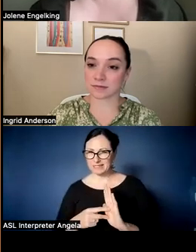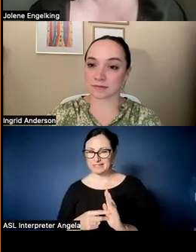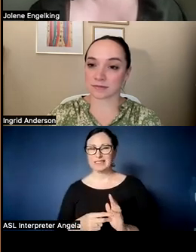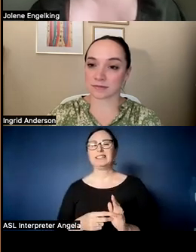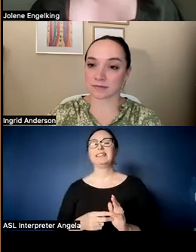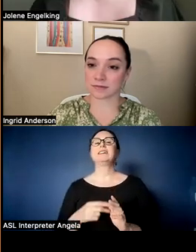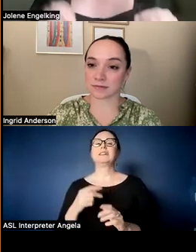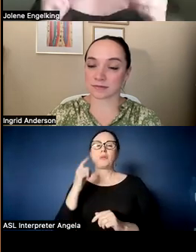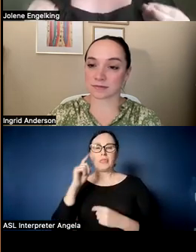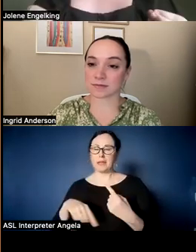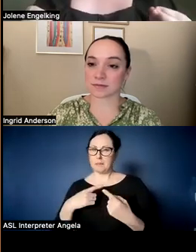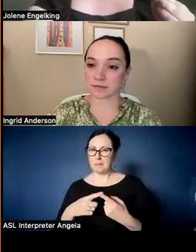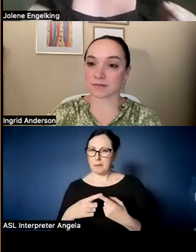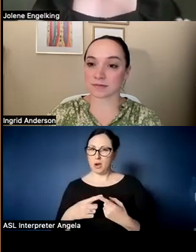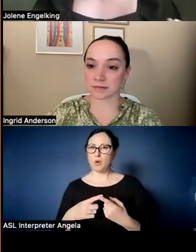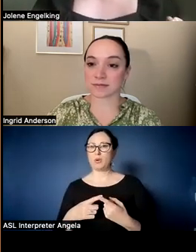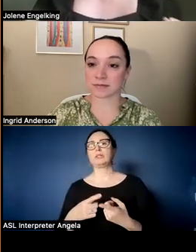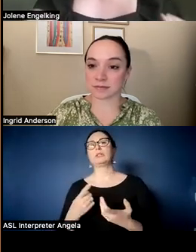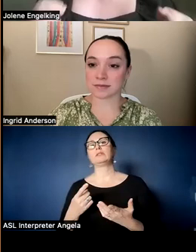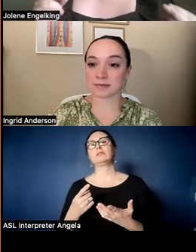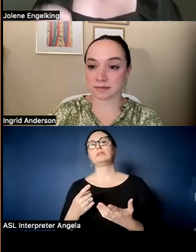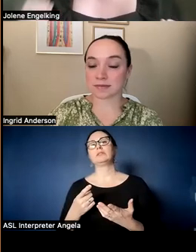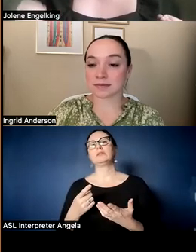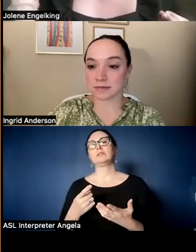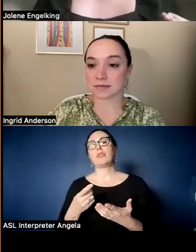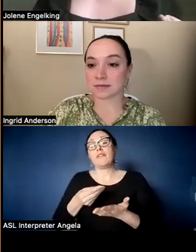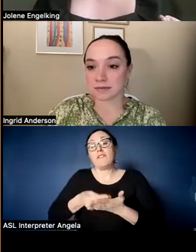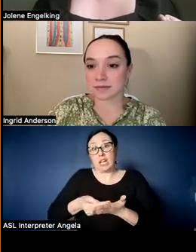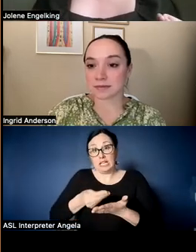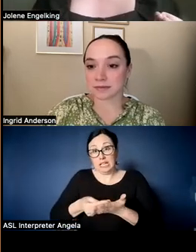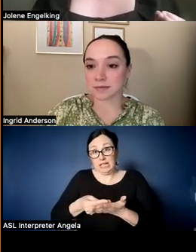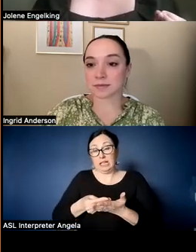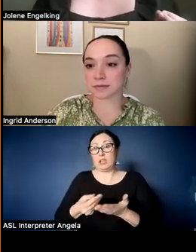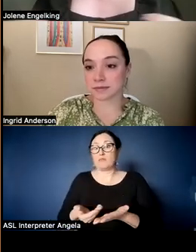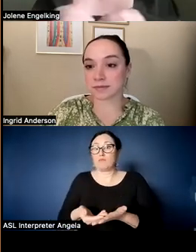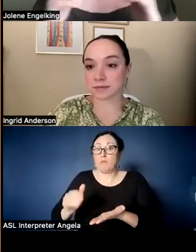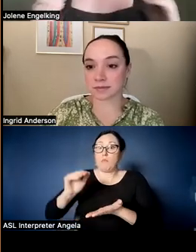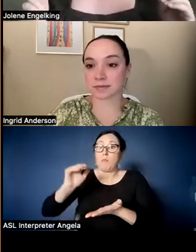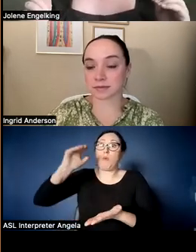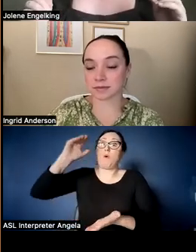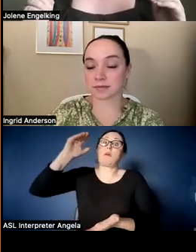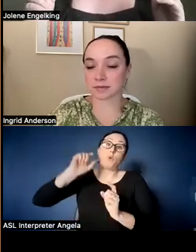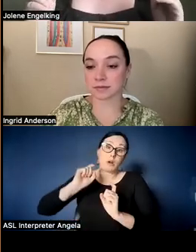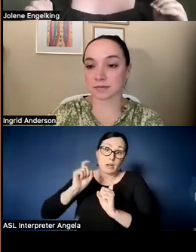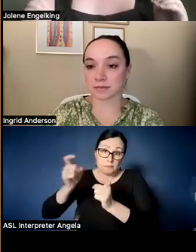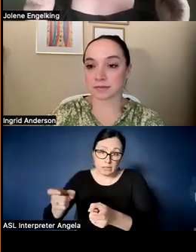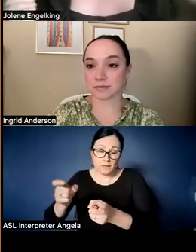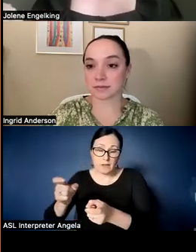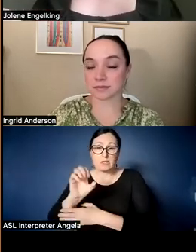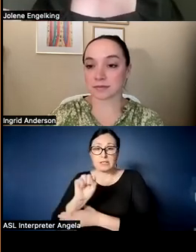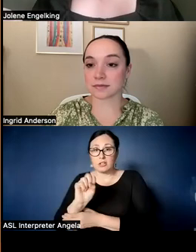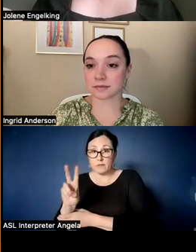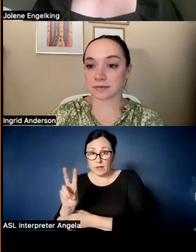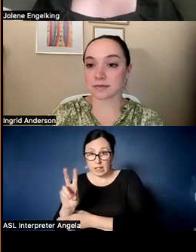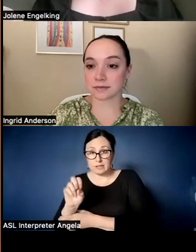and more funding is going directly towards sexual violence and sexual assault specific services, can we from the onset build and develop